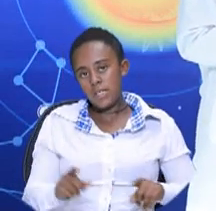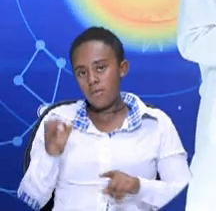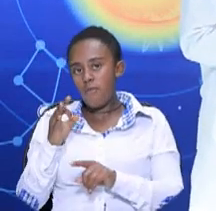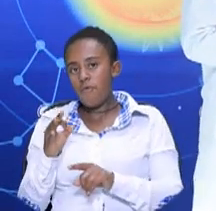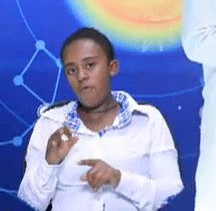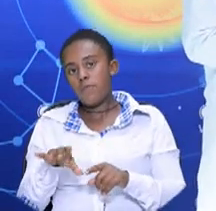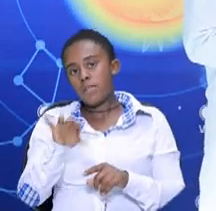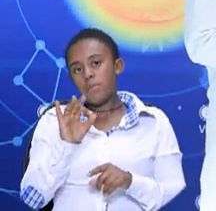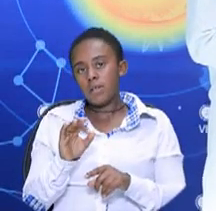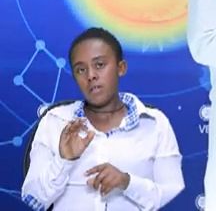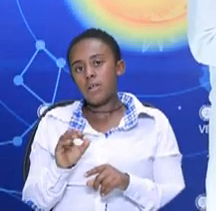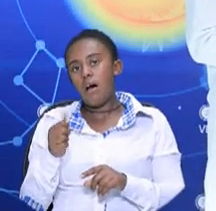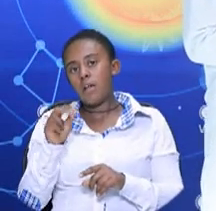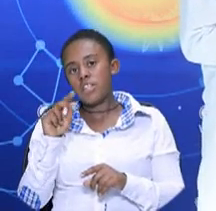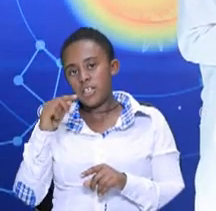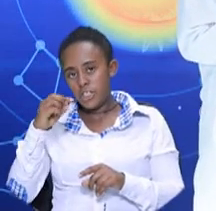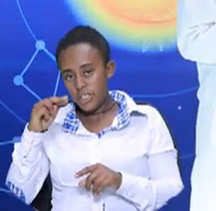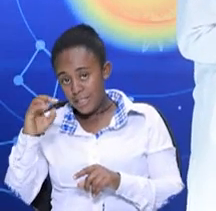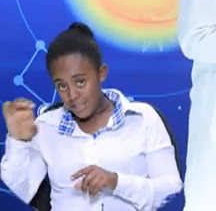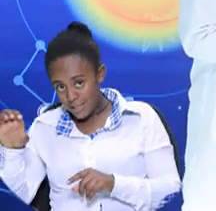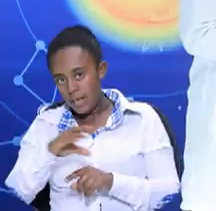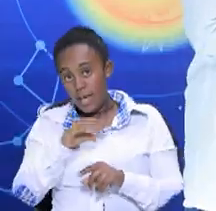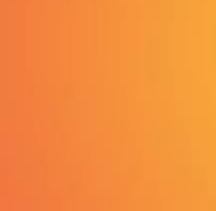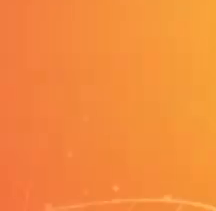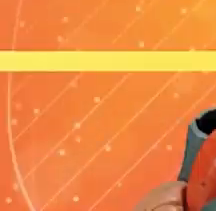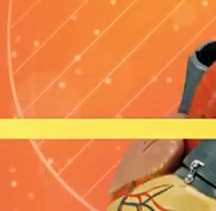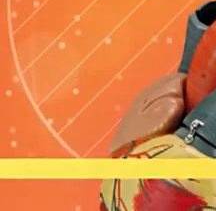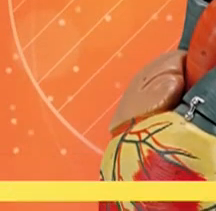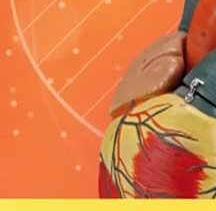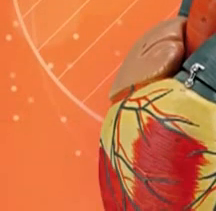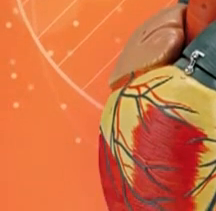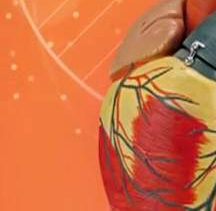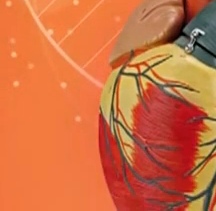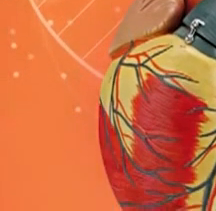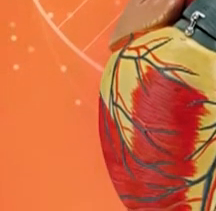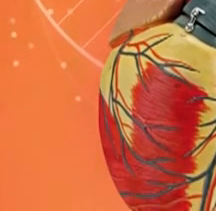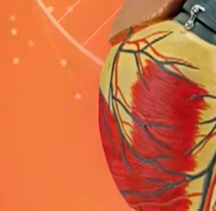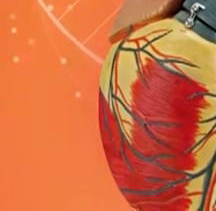of the presence of antigen and antibody.